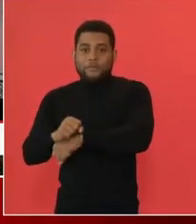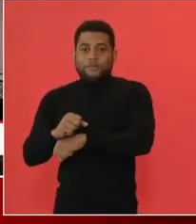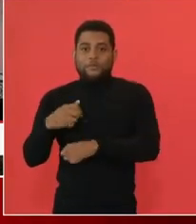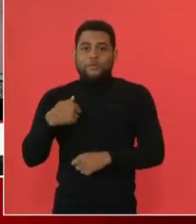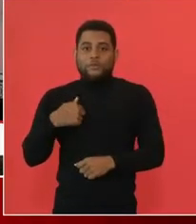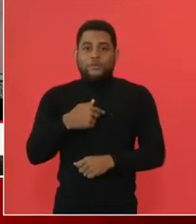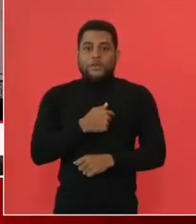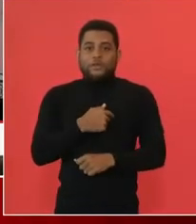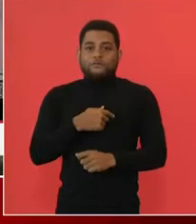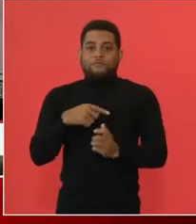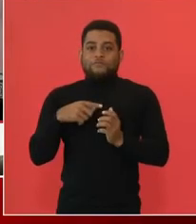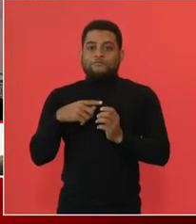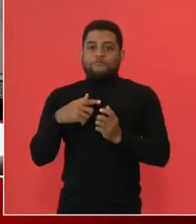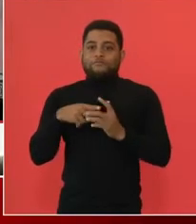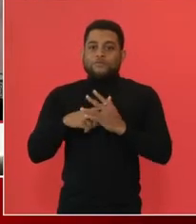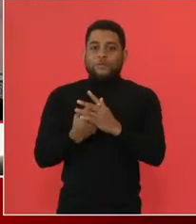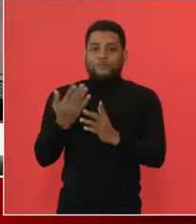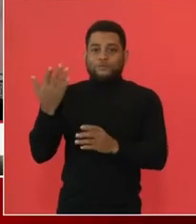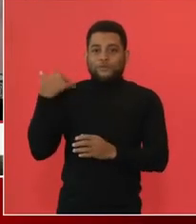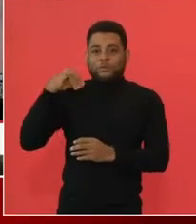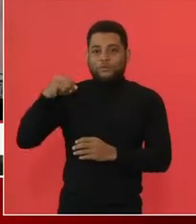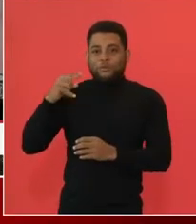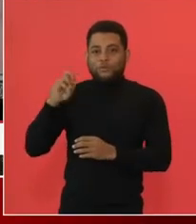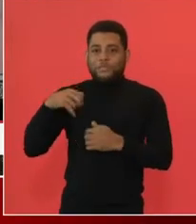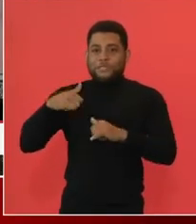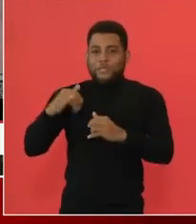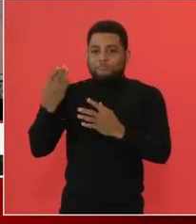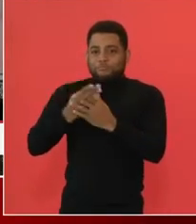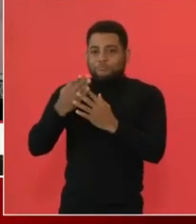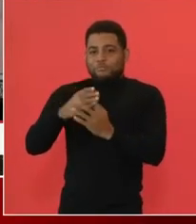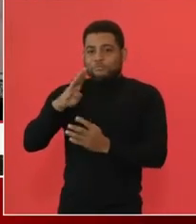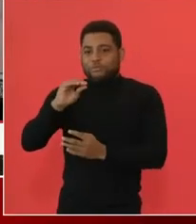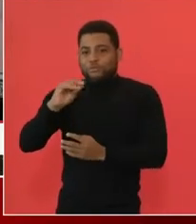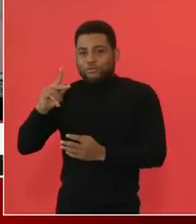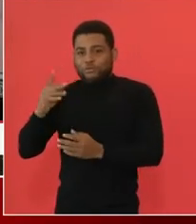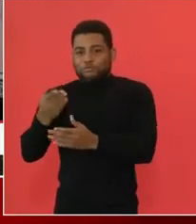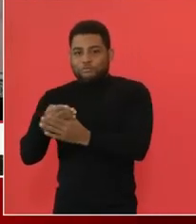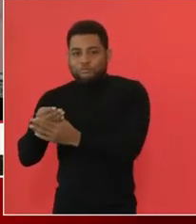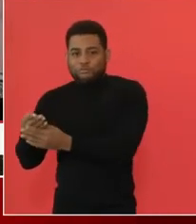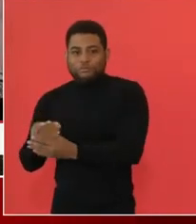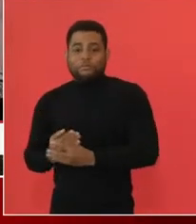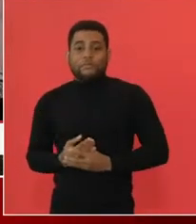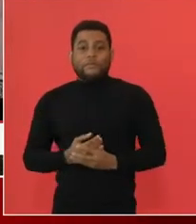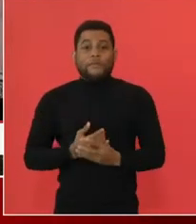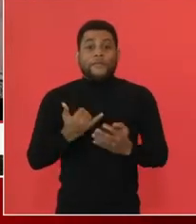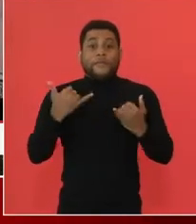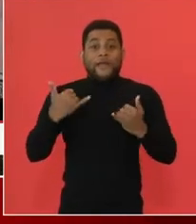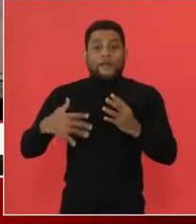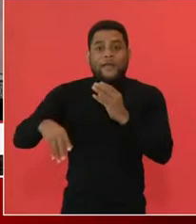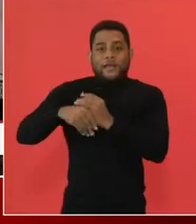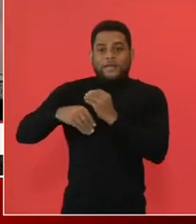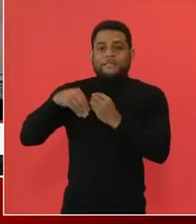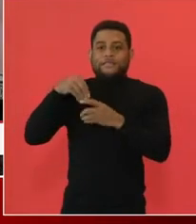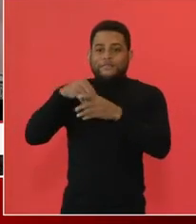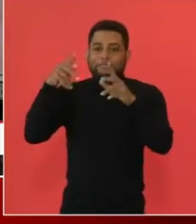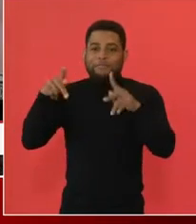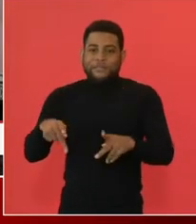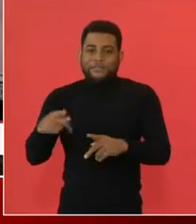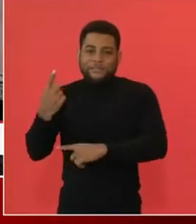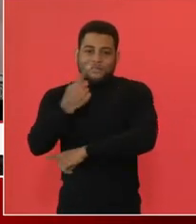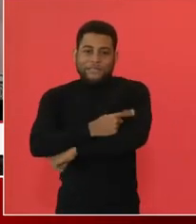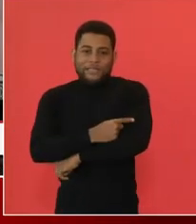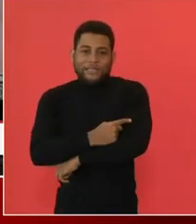our staff is primarily working on those, and we have added in-person days. I think there were 4 or